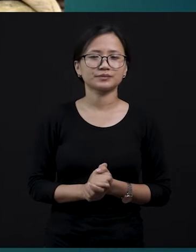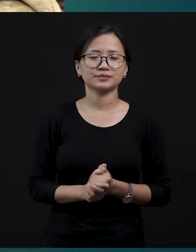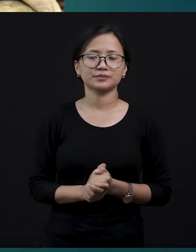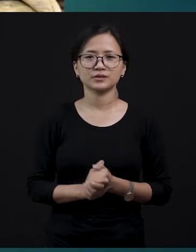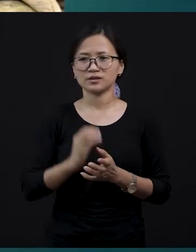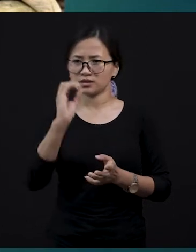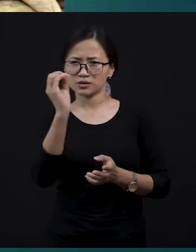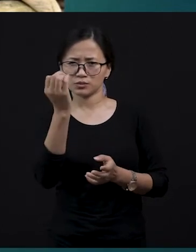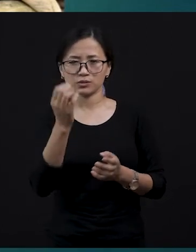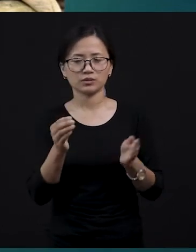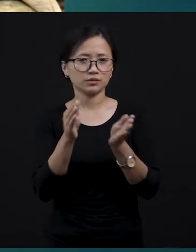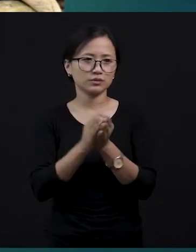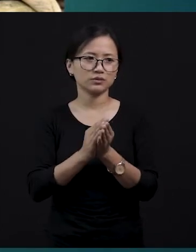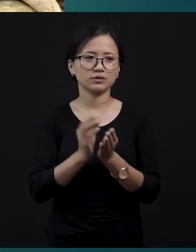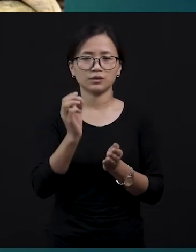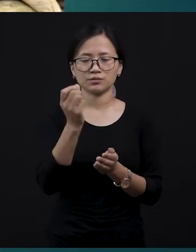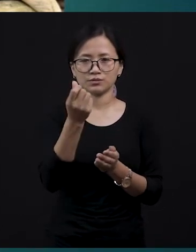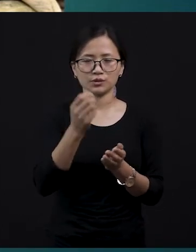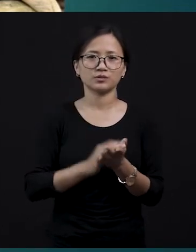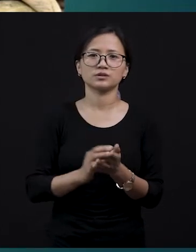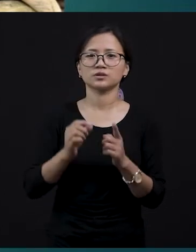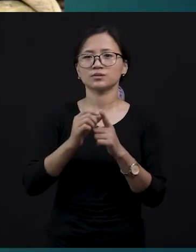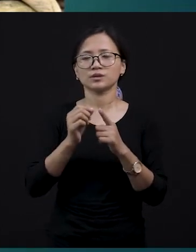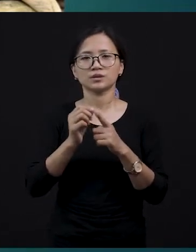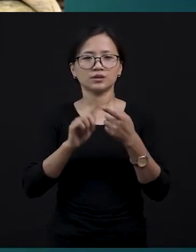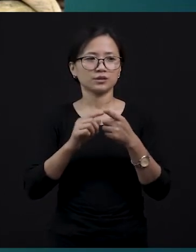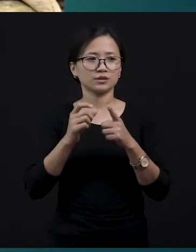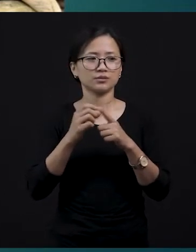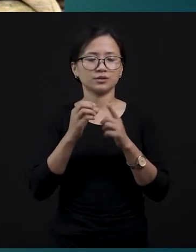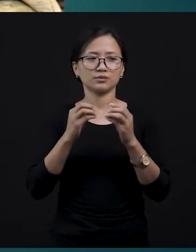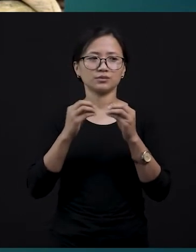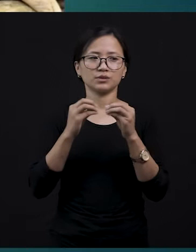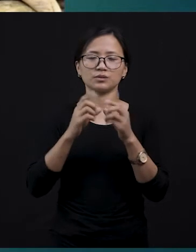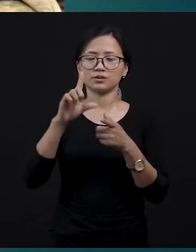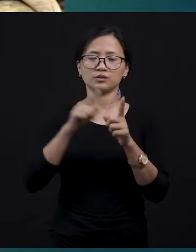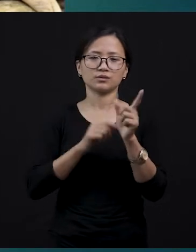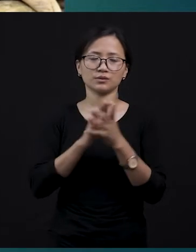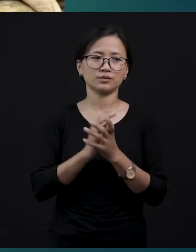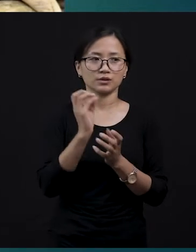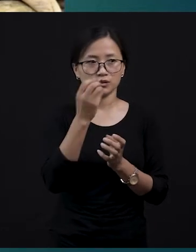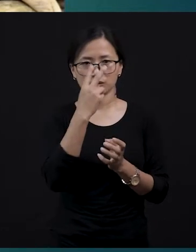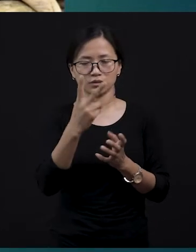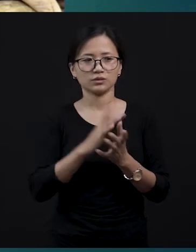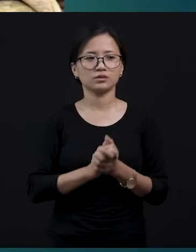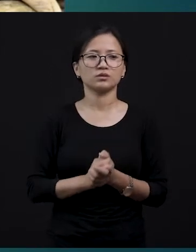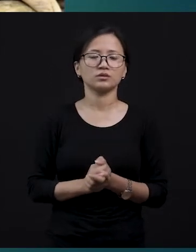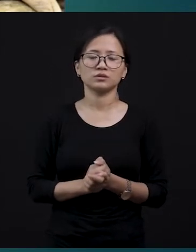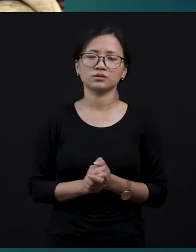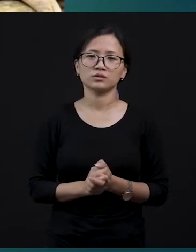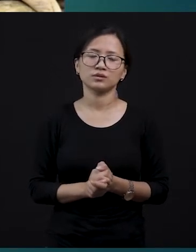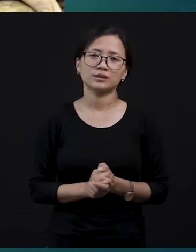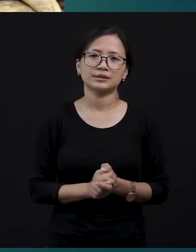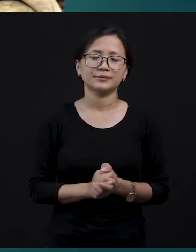this is just a small clip. I could not show you the full desert in full view, but you can imagine that there are deserts which are filled with